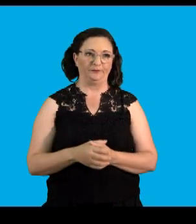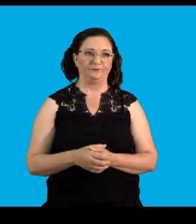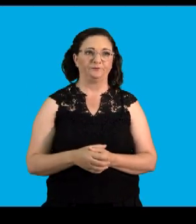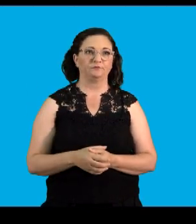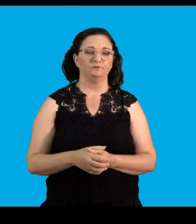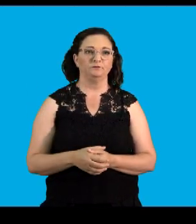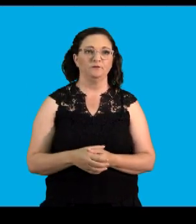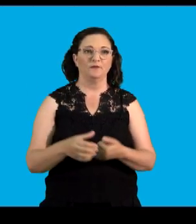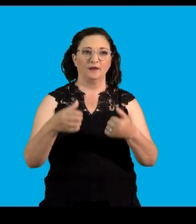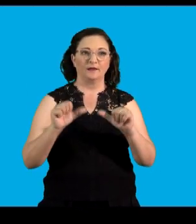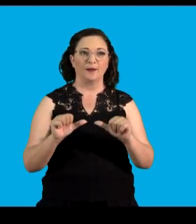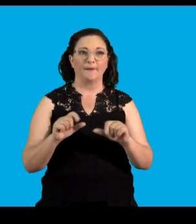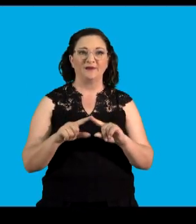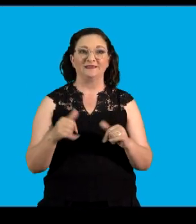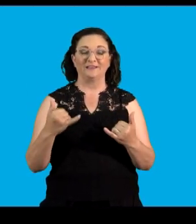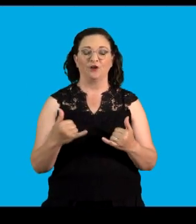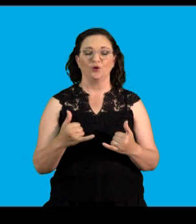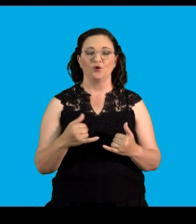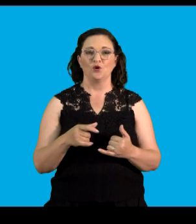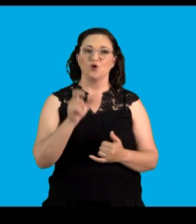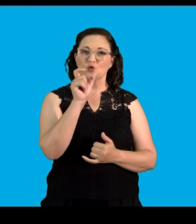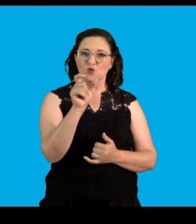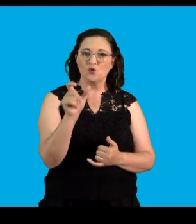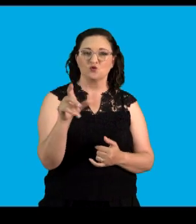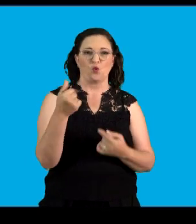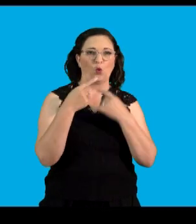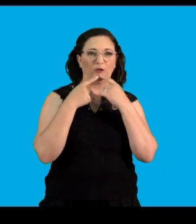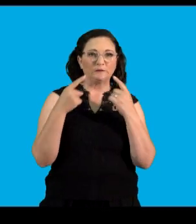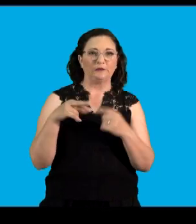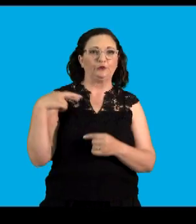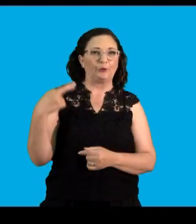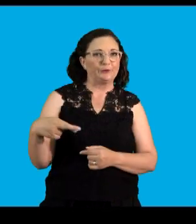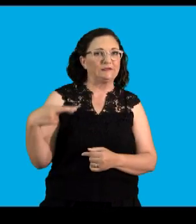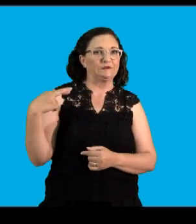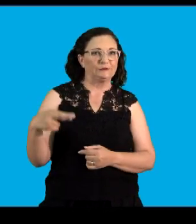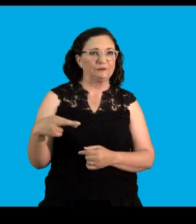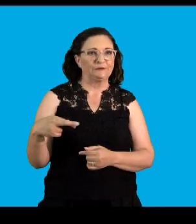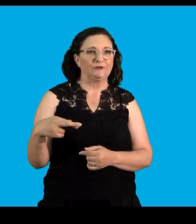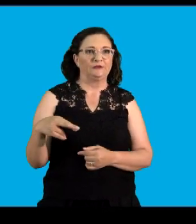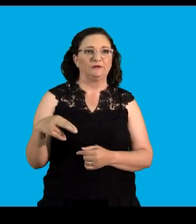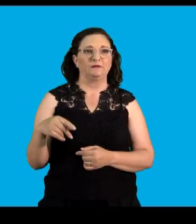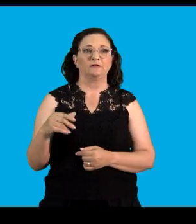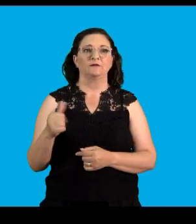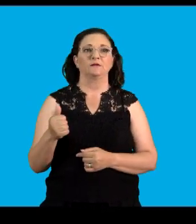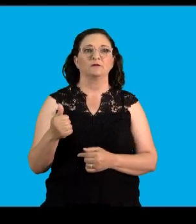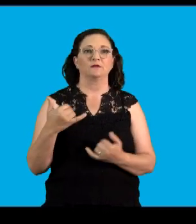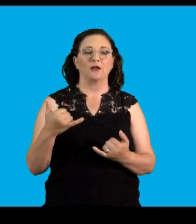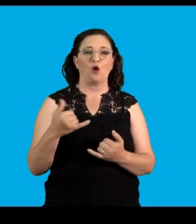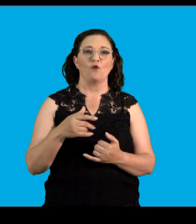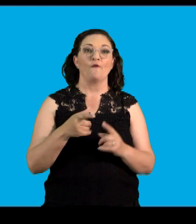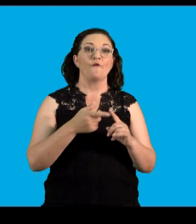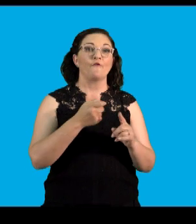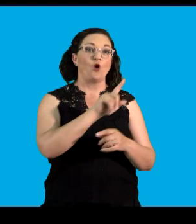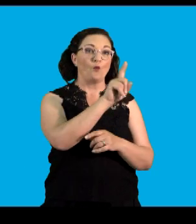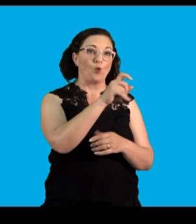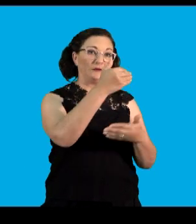Right, refrain from repeating words or statements that were used in the preamble or question paper. Remember, when you